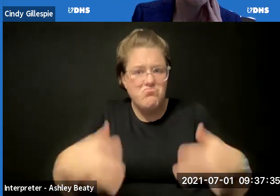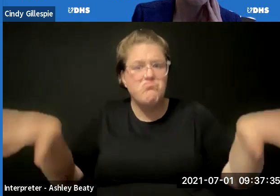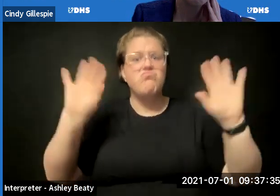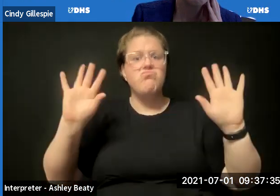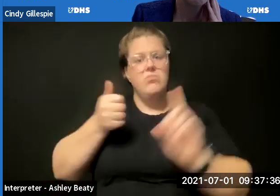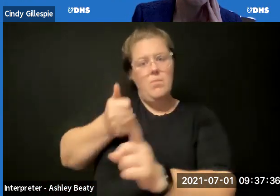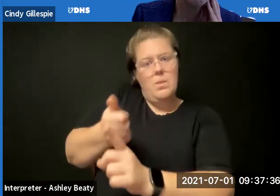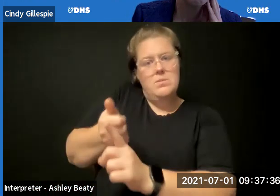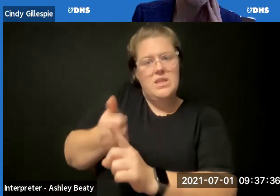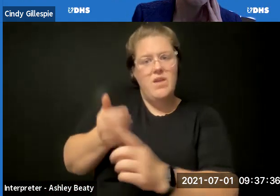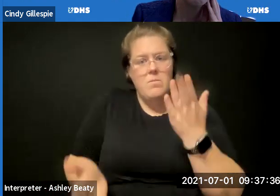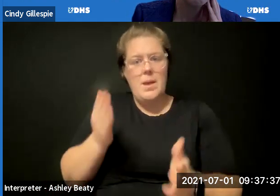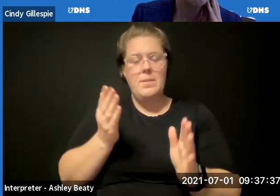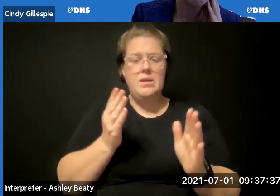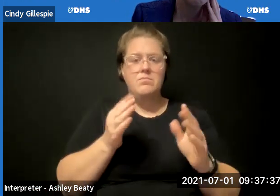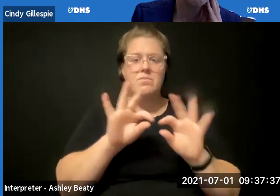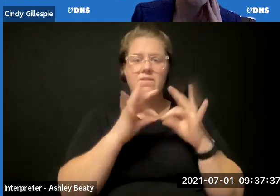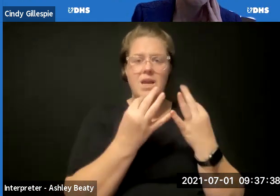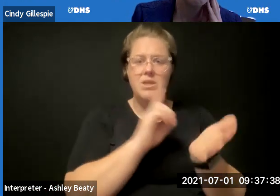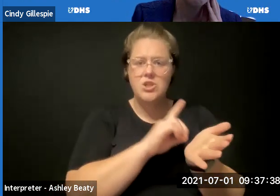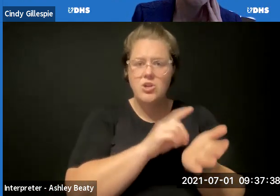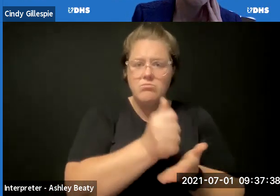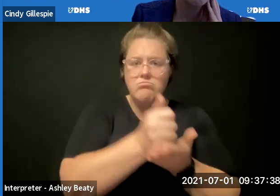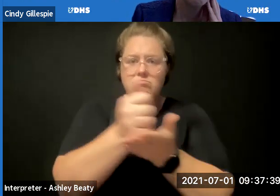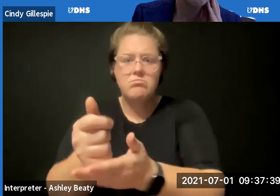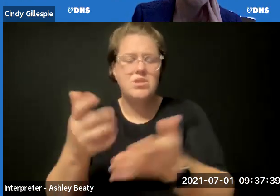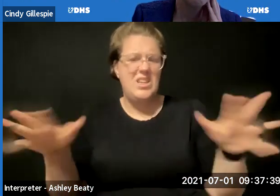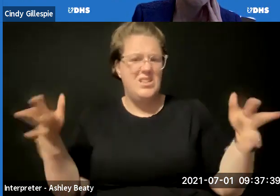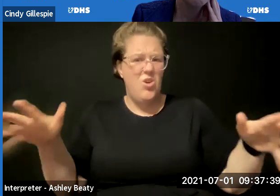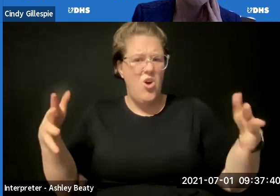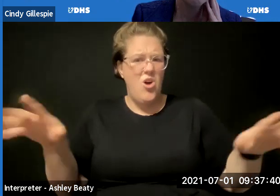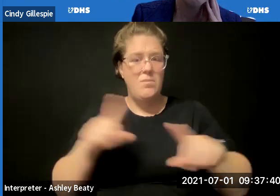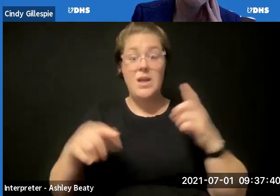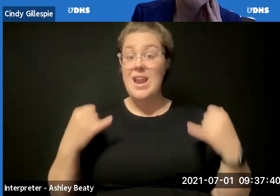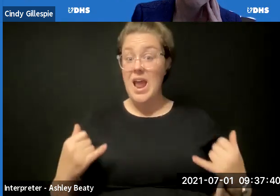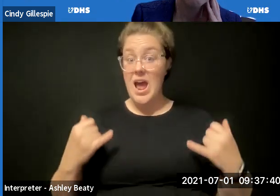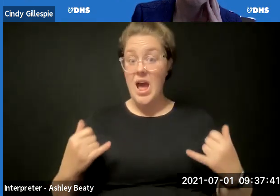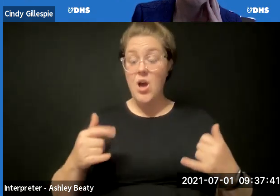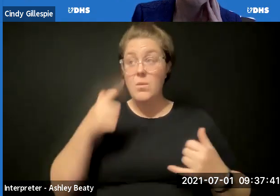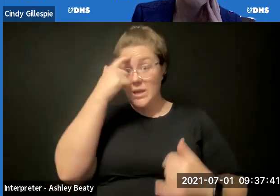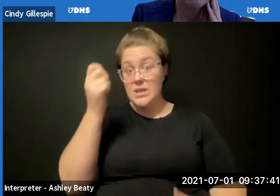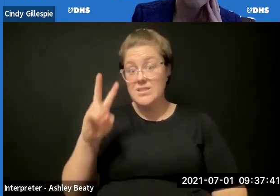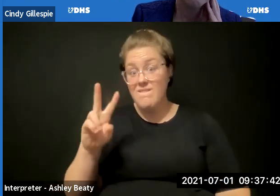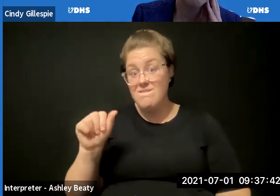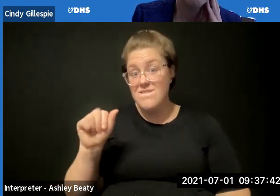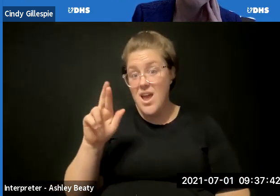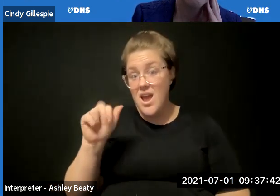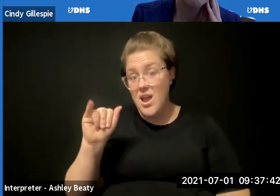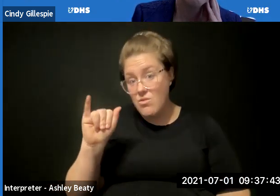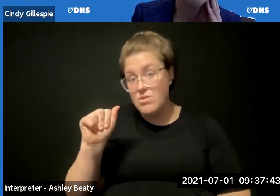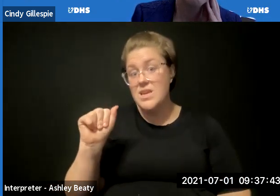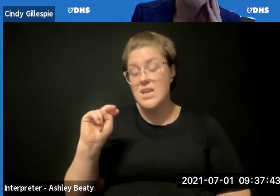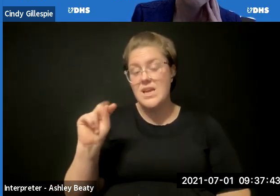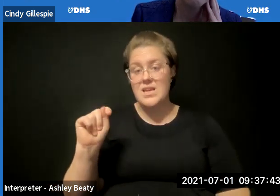primary care physician's assistance in getting through it. But these days, because of the variants that exist, and because of the